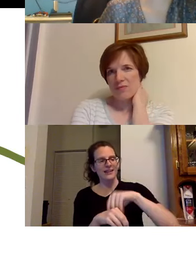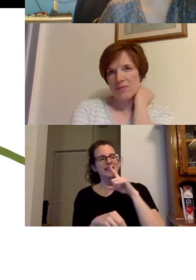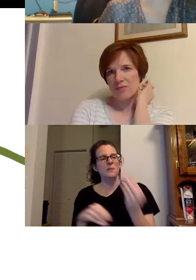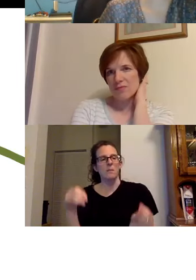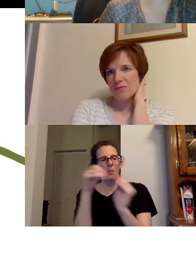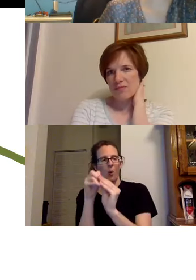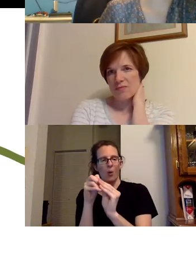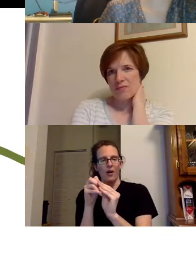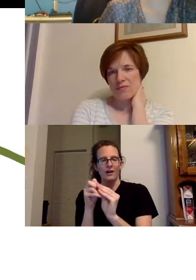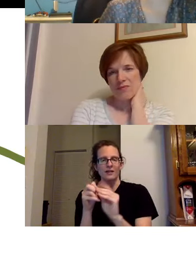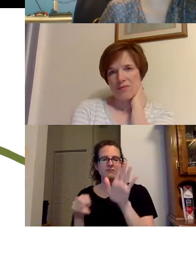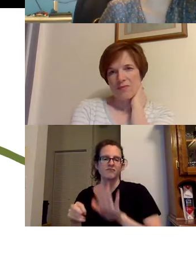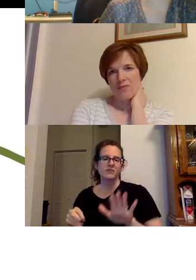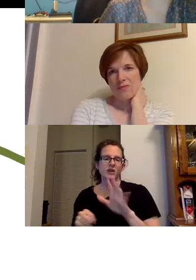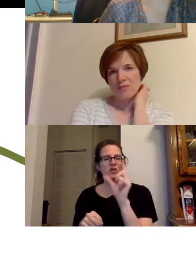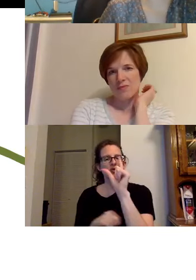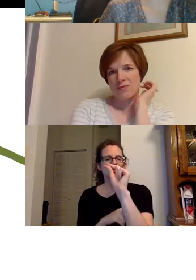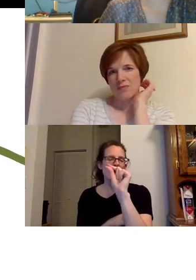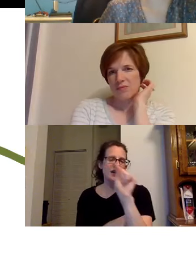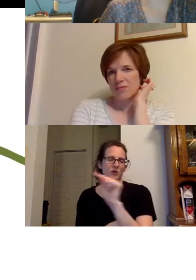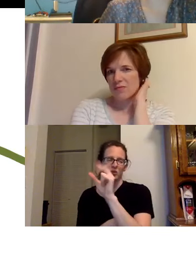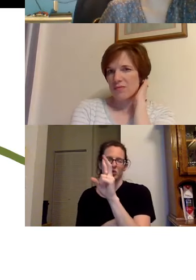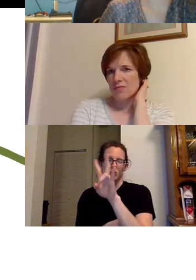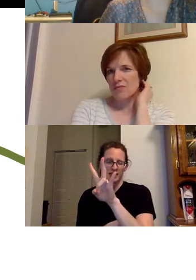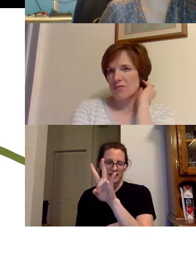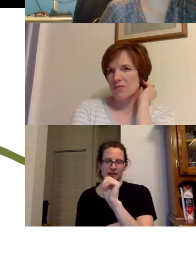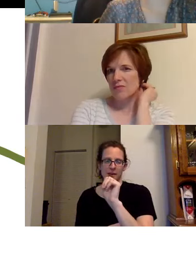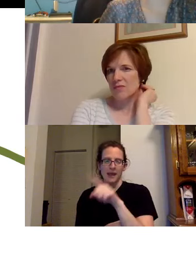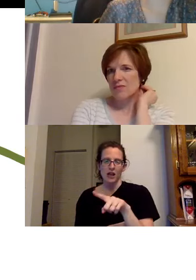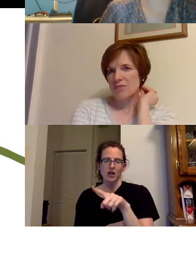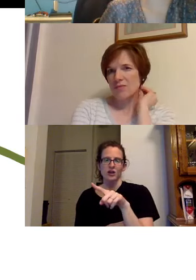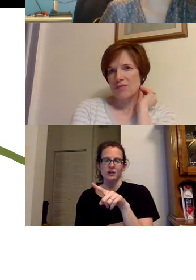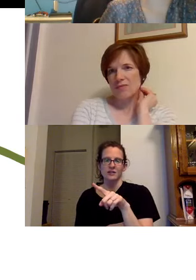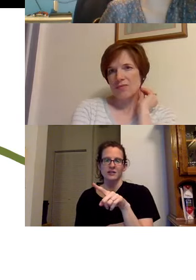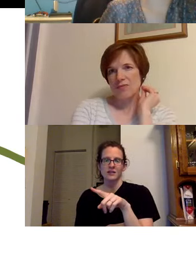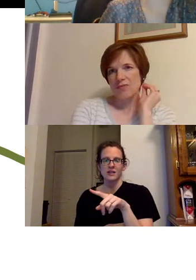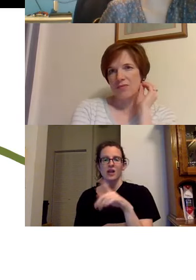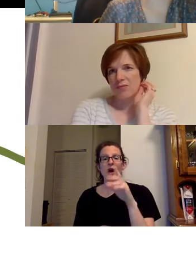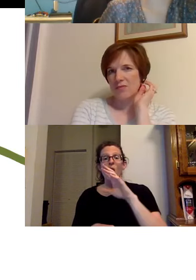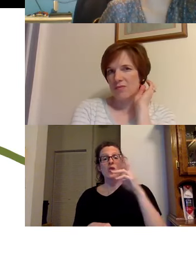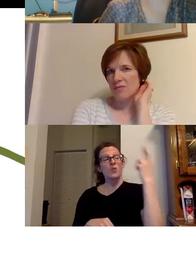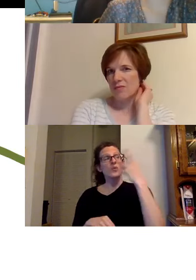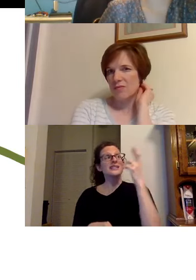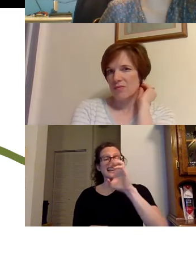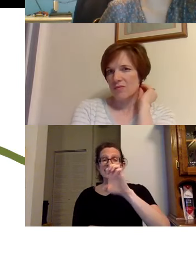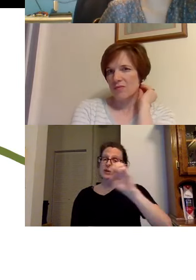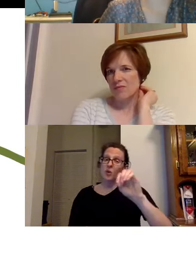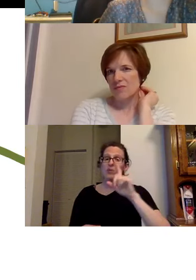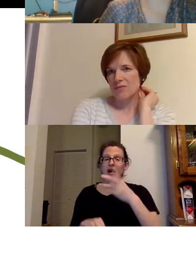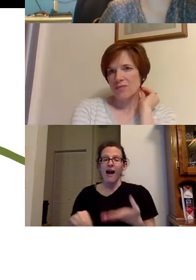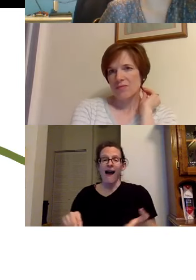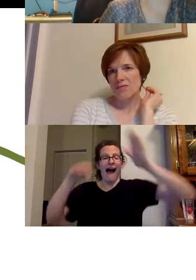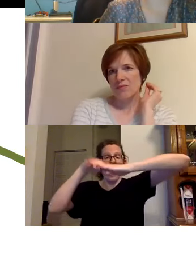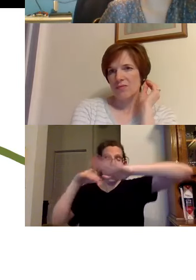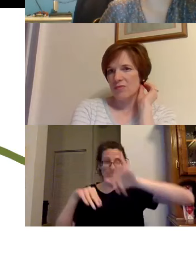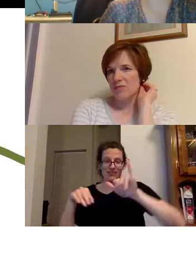oils, those are 20 to 27 megahertz. But the reason that essential oils are so much higher is because they are much, much